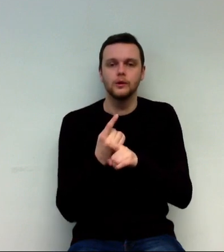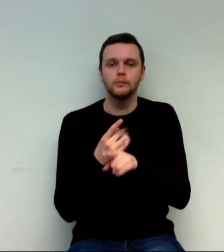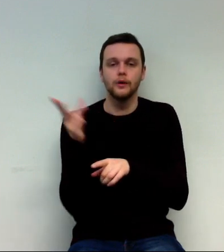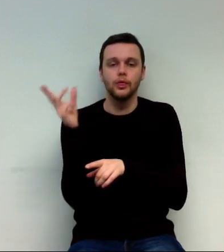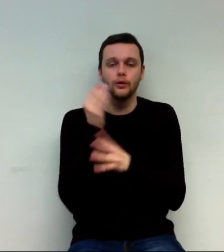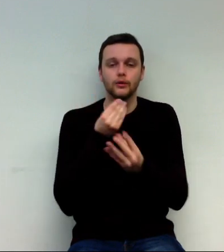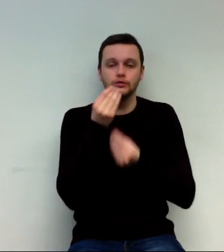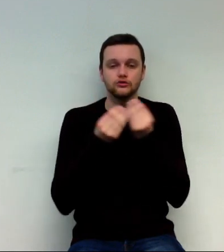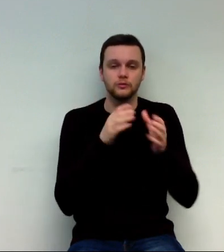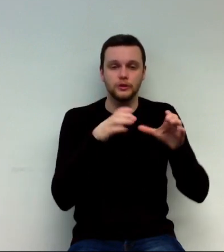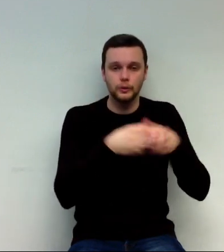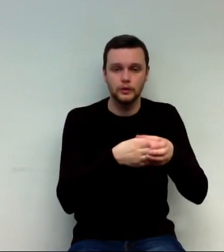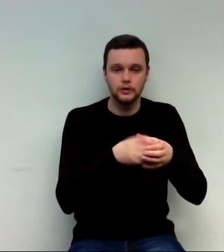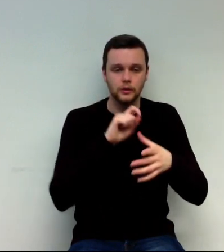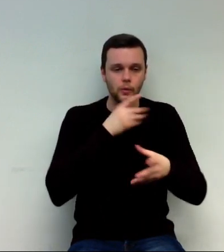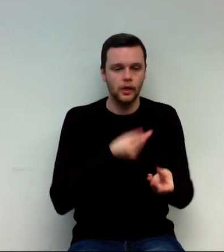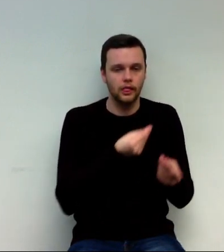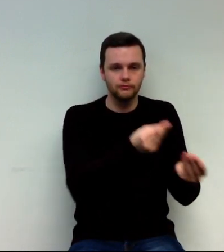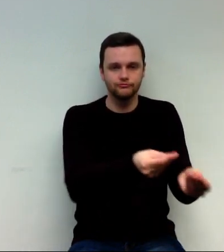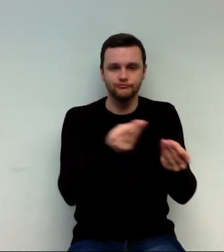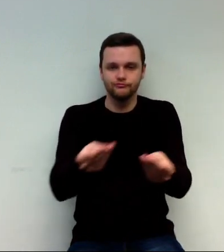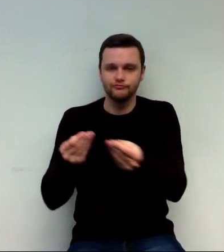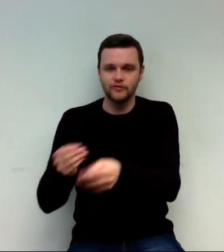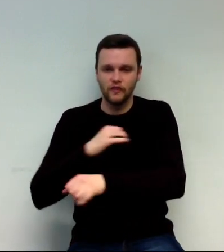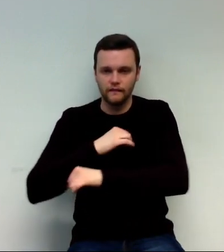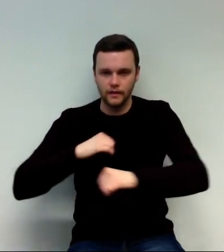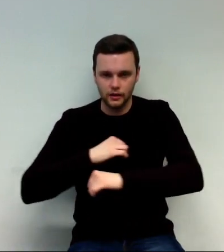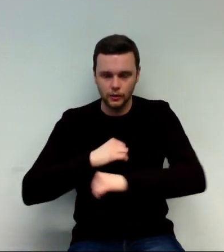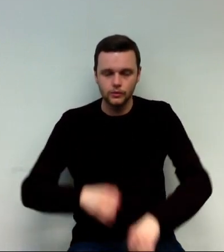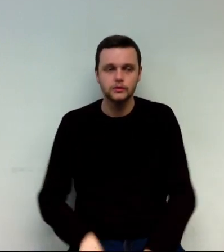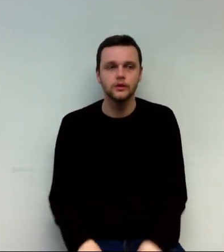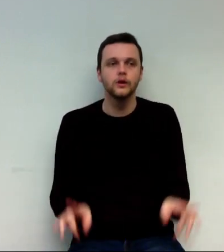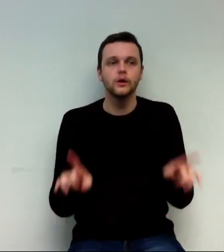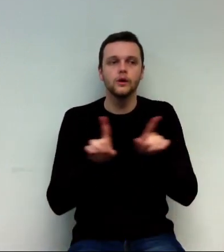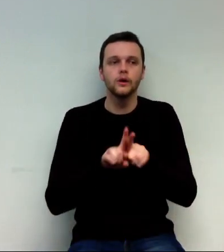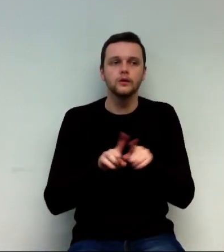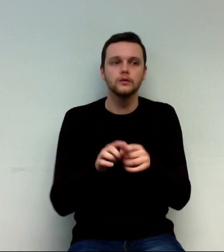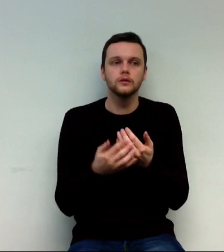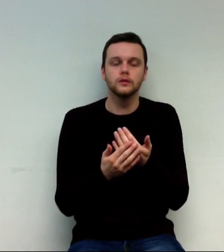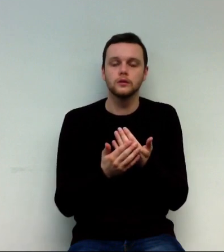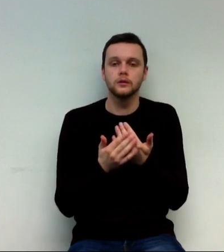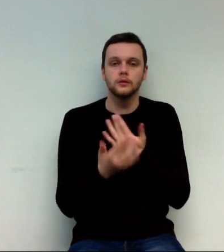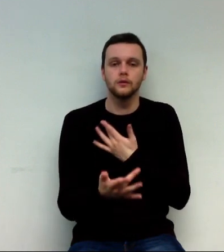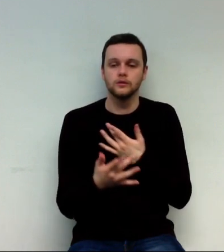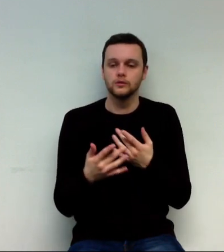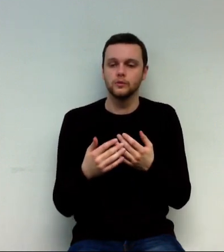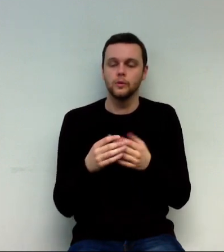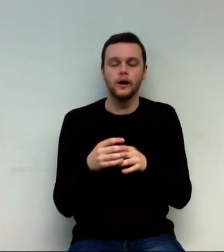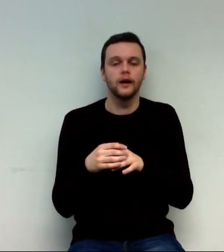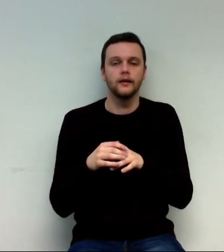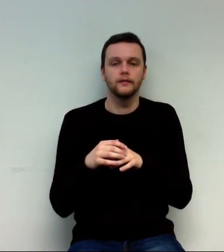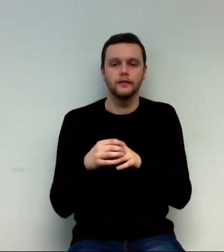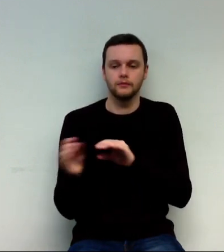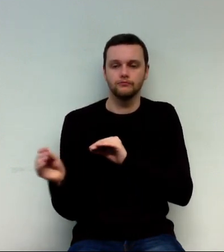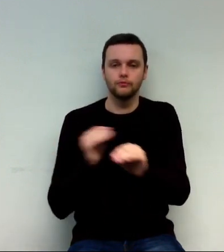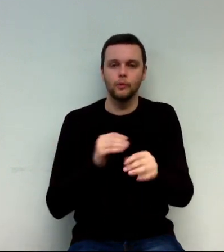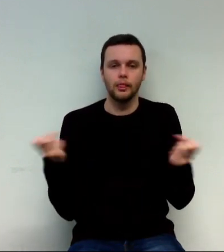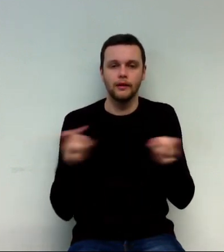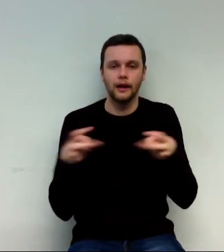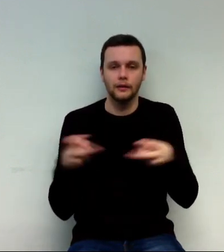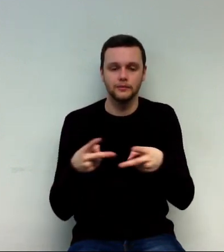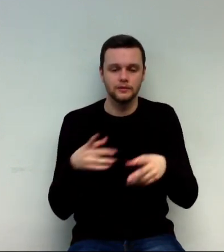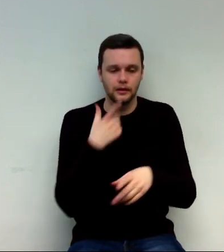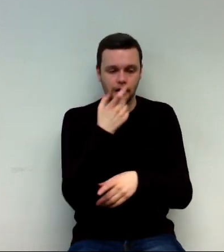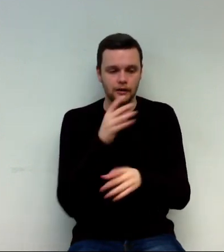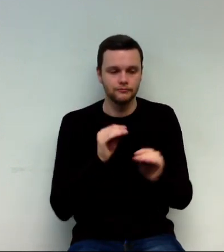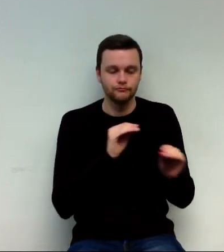description units, which we'll be lending out to venues. We'll also be lending out a mobile captioning unit to venues. So please speak to your venue